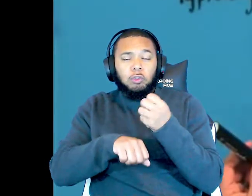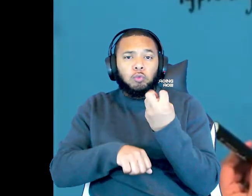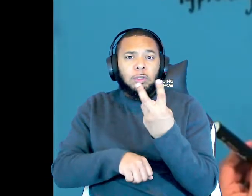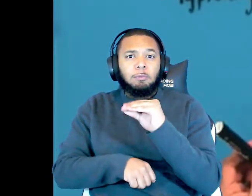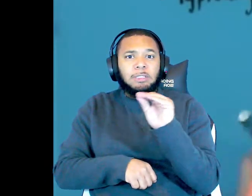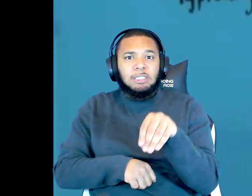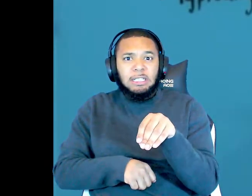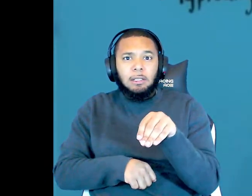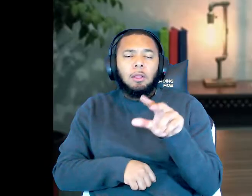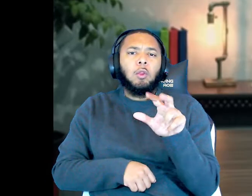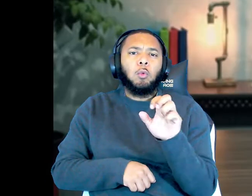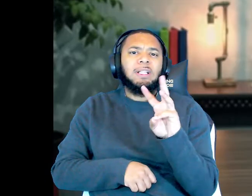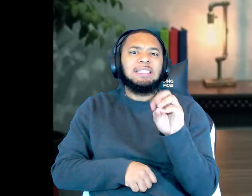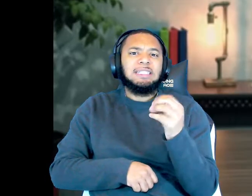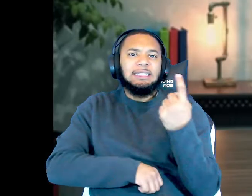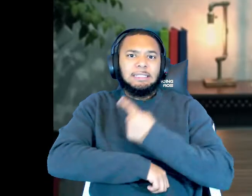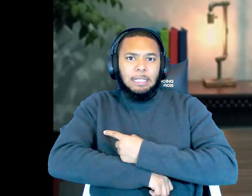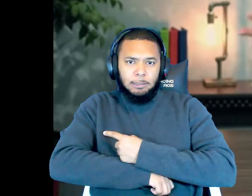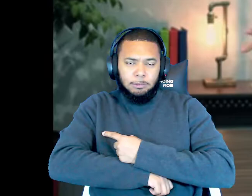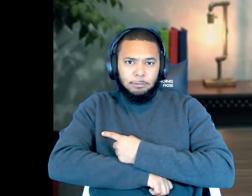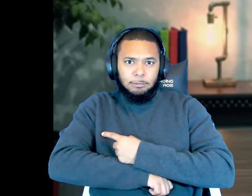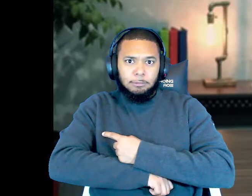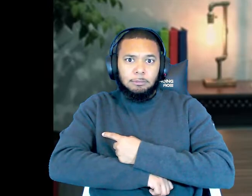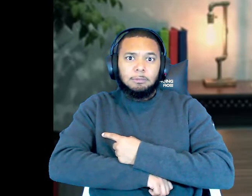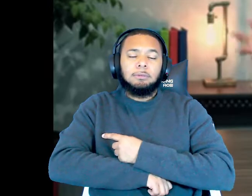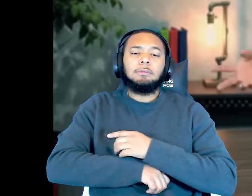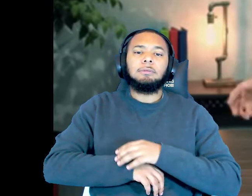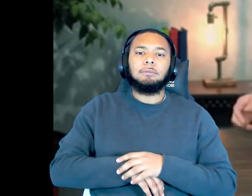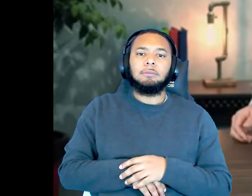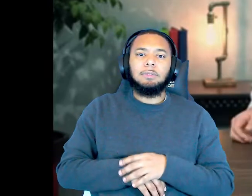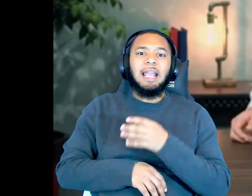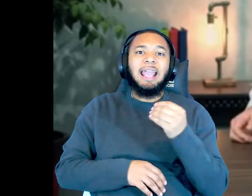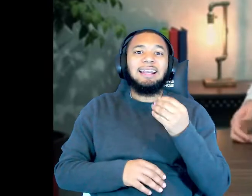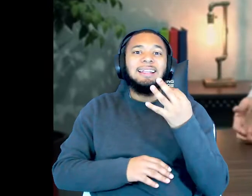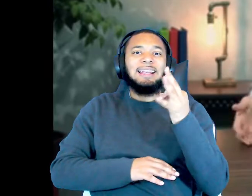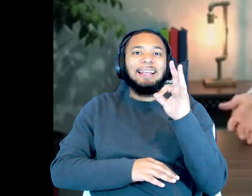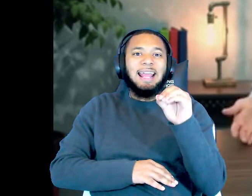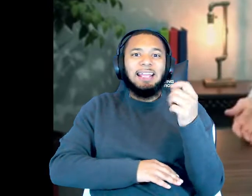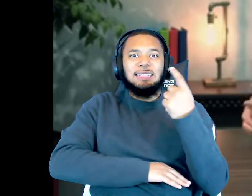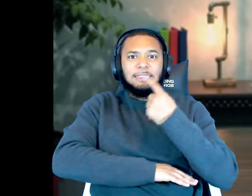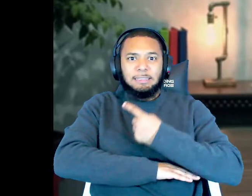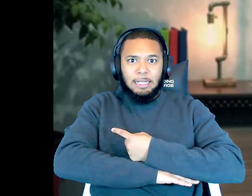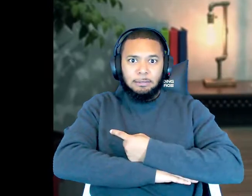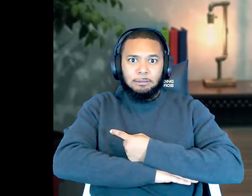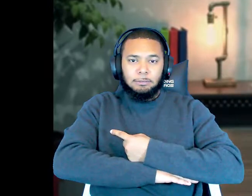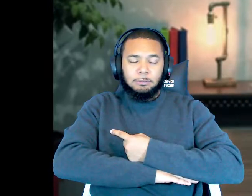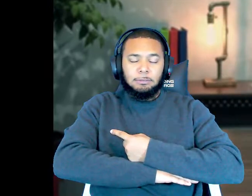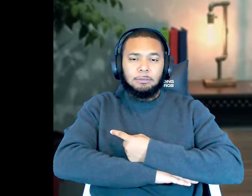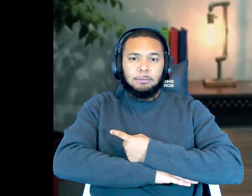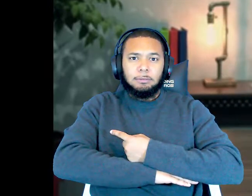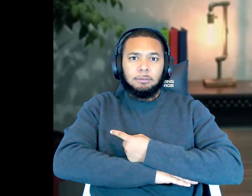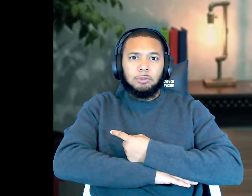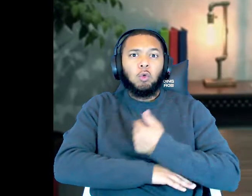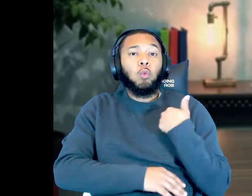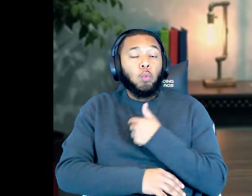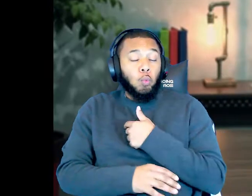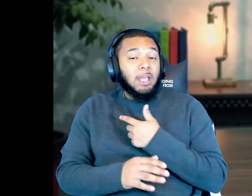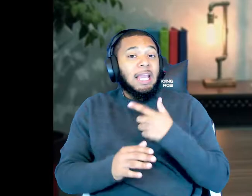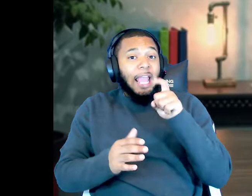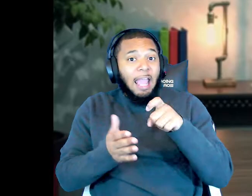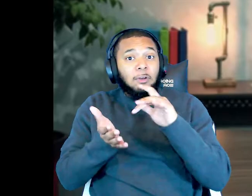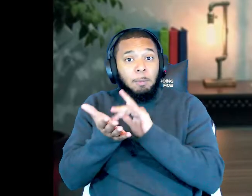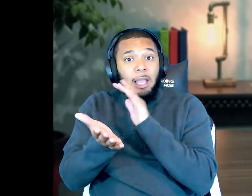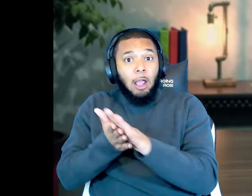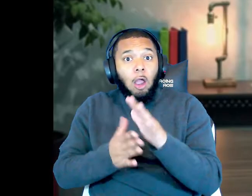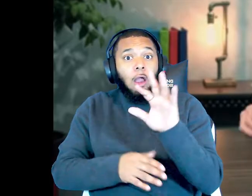and a 90-day term. So we are going to take 3 months, 90 days, to pay this note